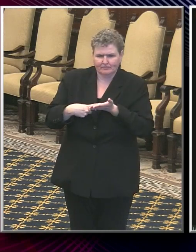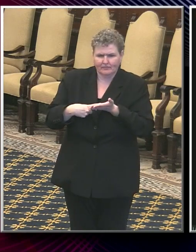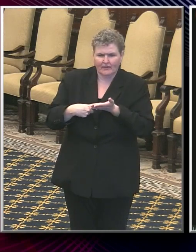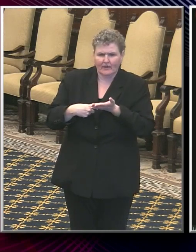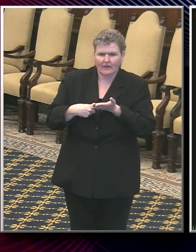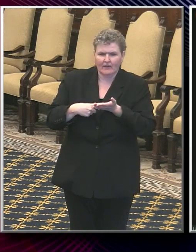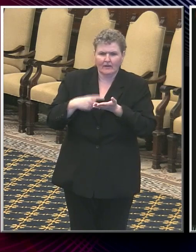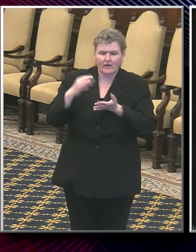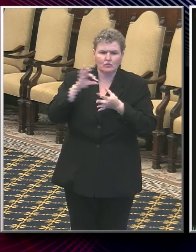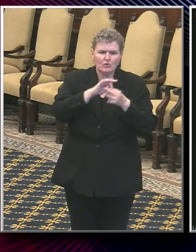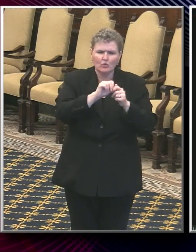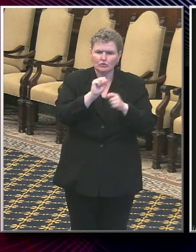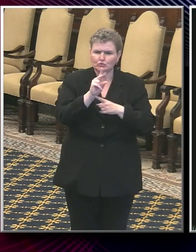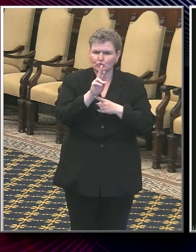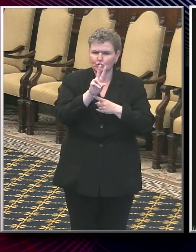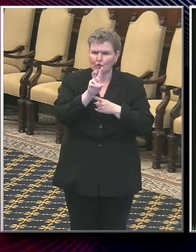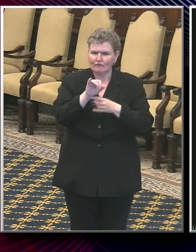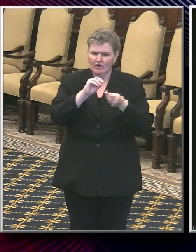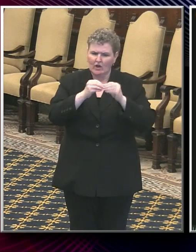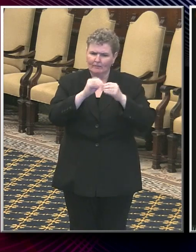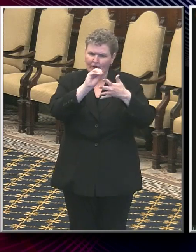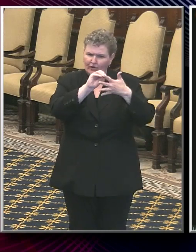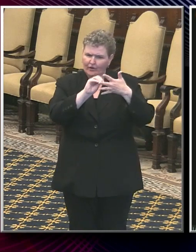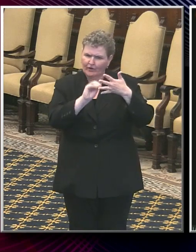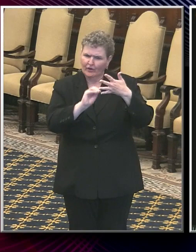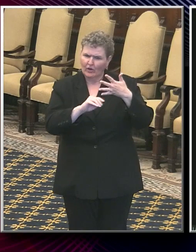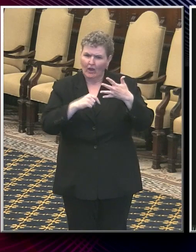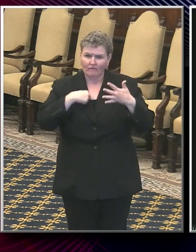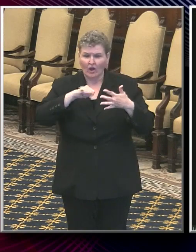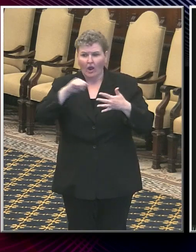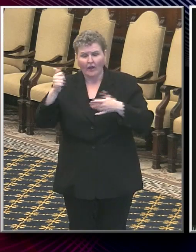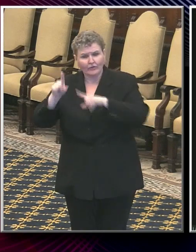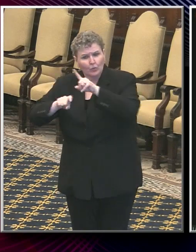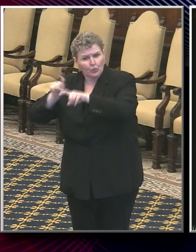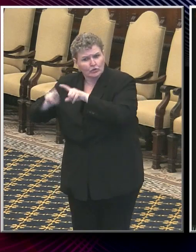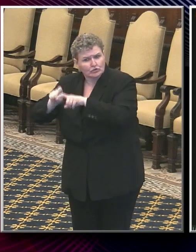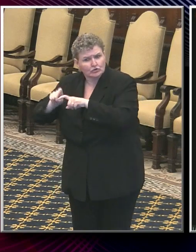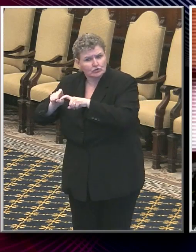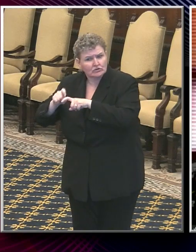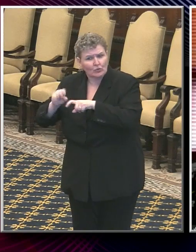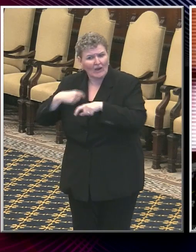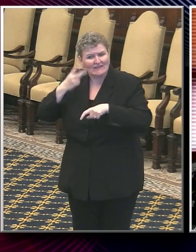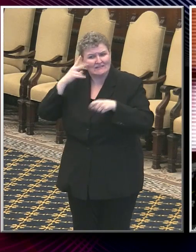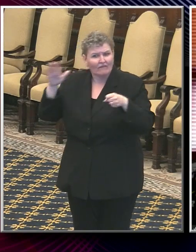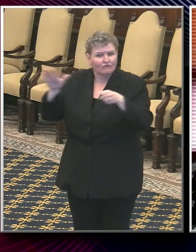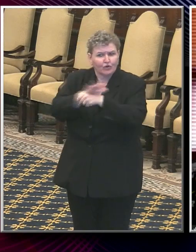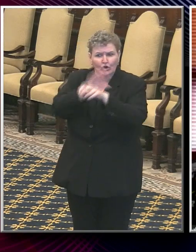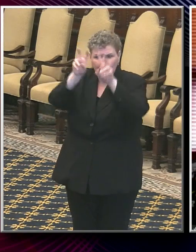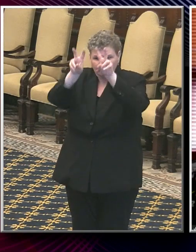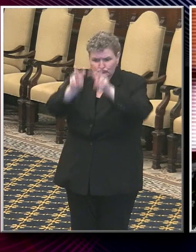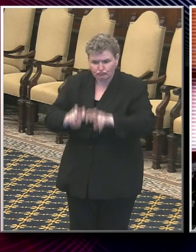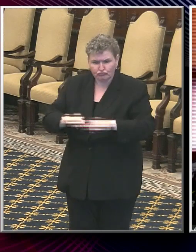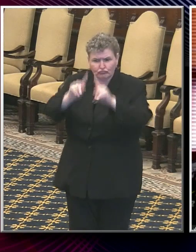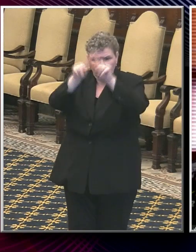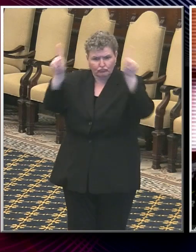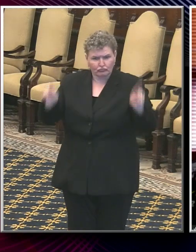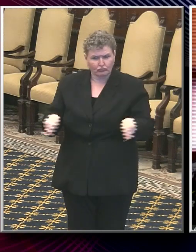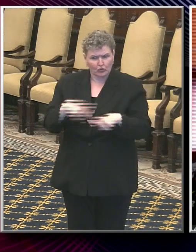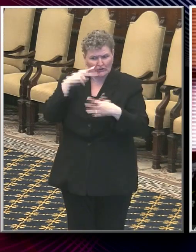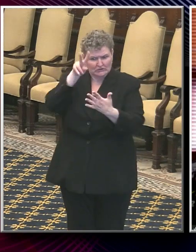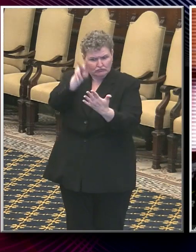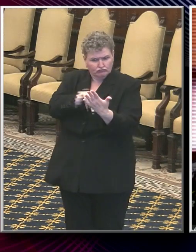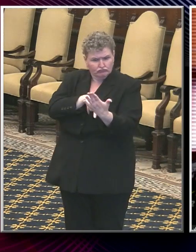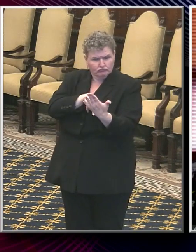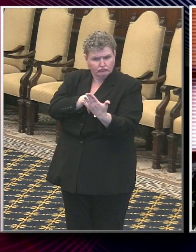survey? And would it be possible to see the full survey and results? I don't have the survey. I should have my notes